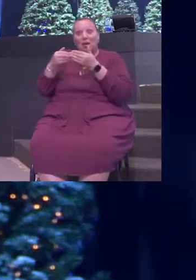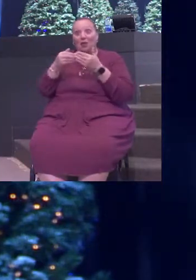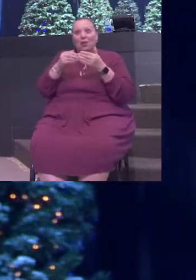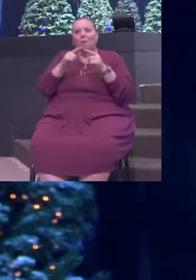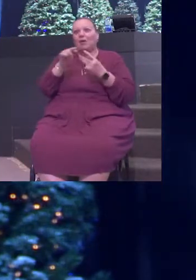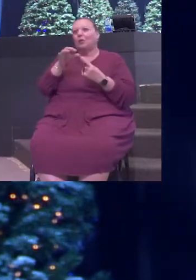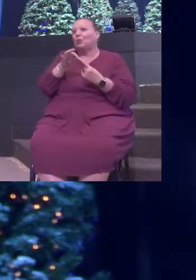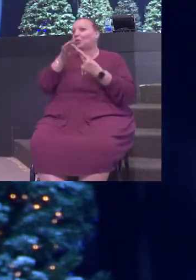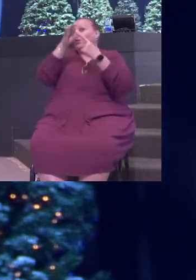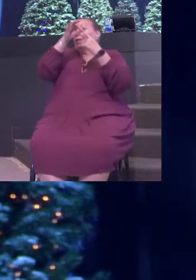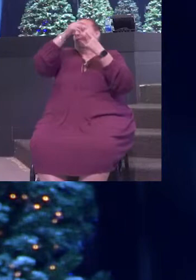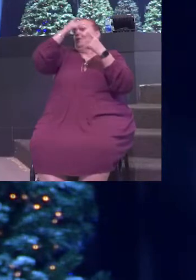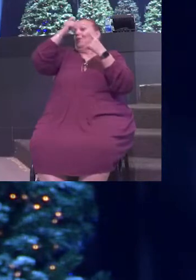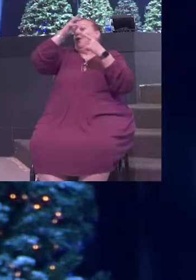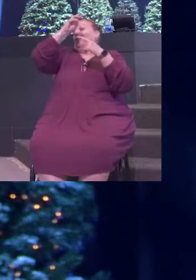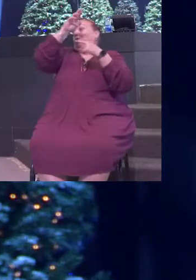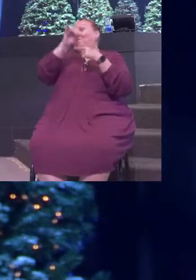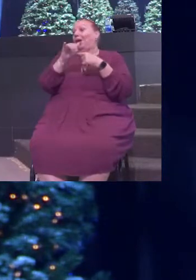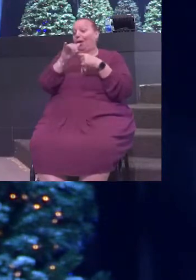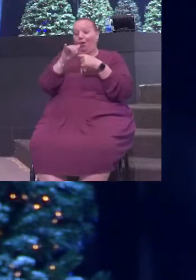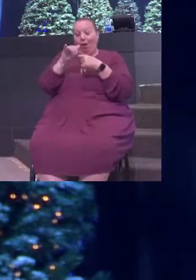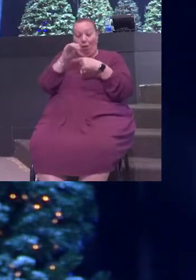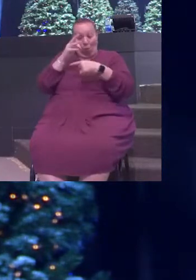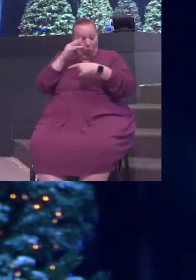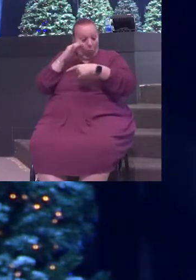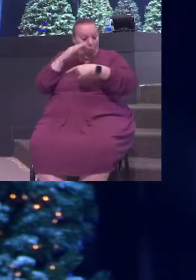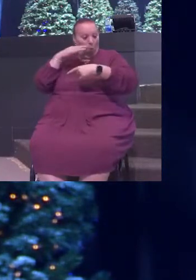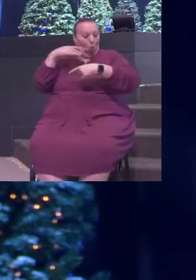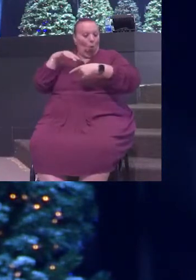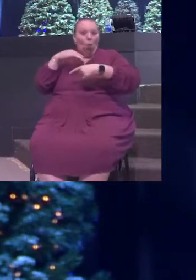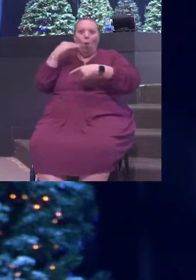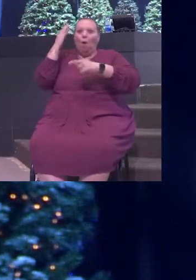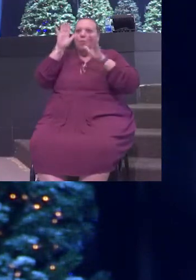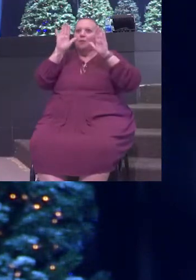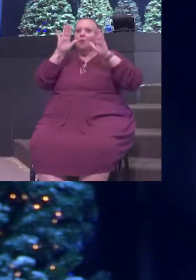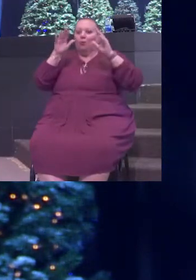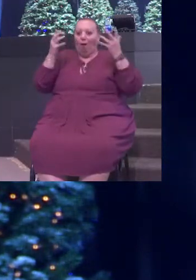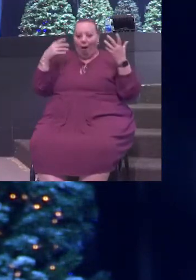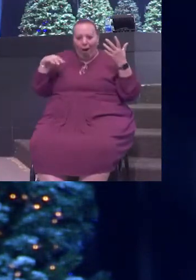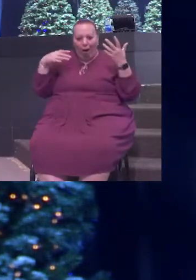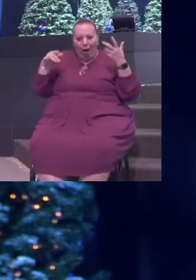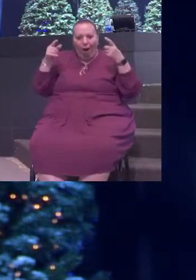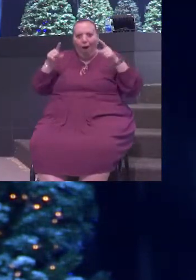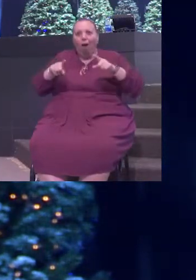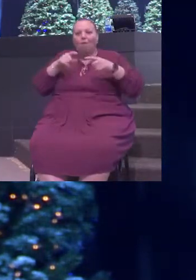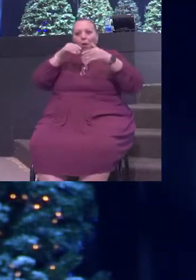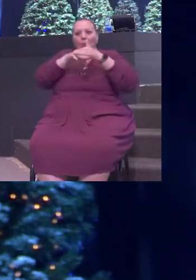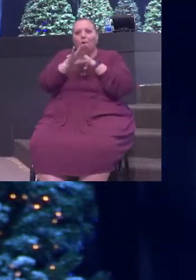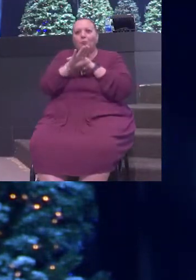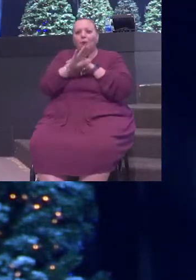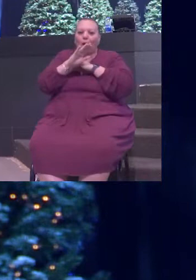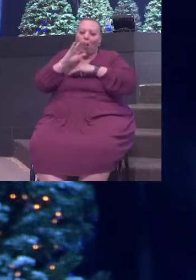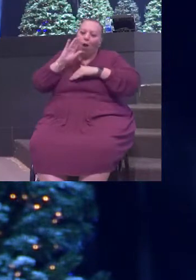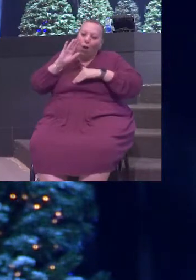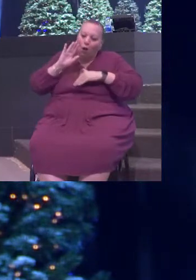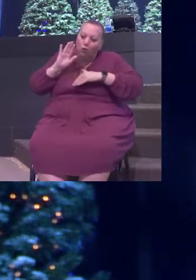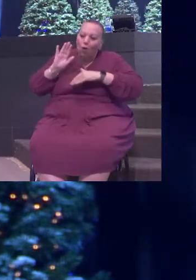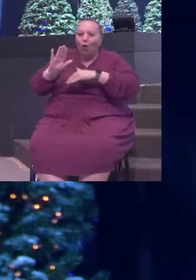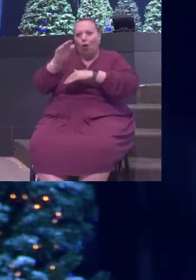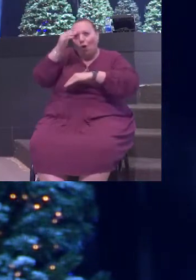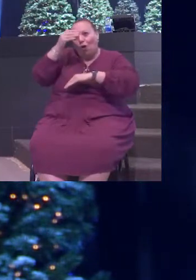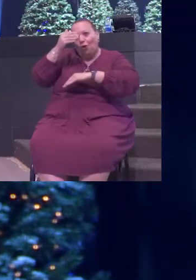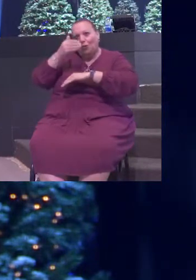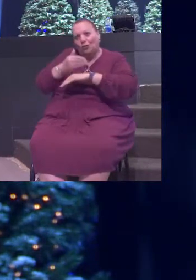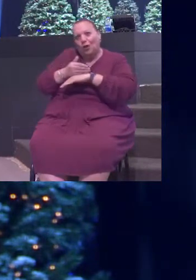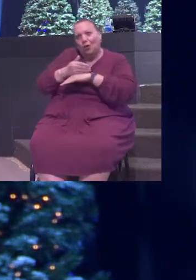it was unique because Mary marveled at this miracle of birth because her son